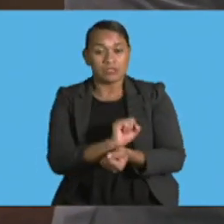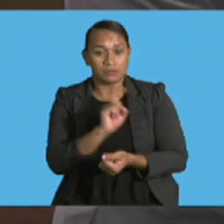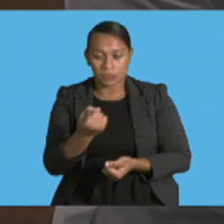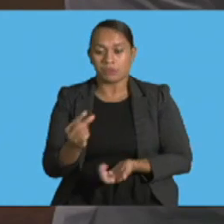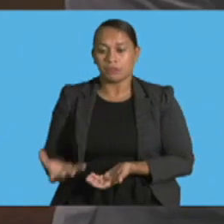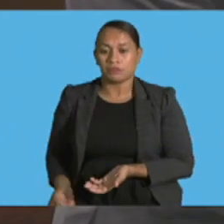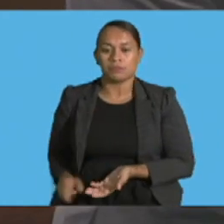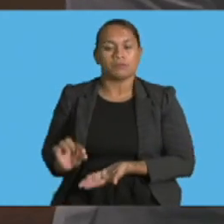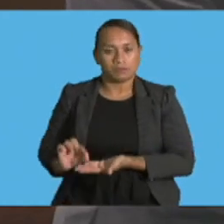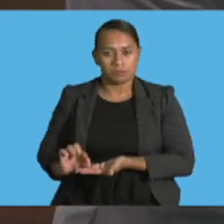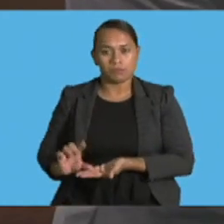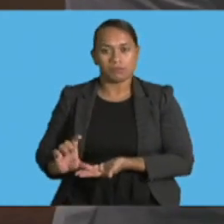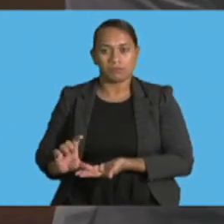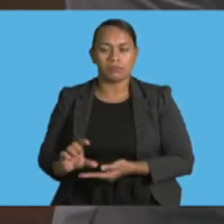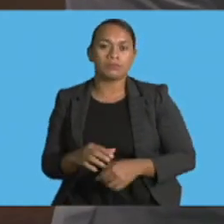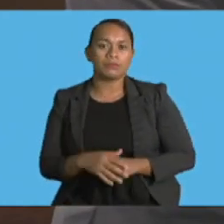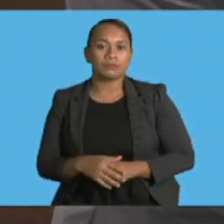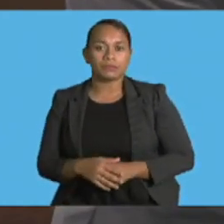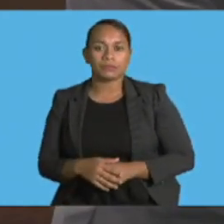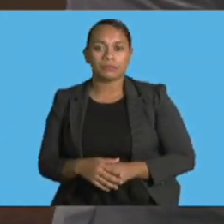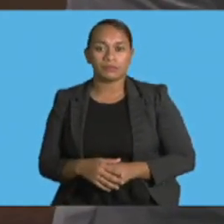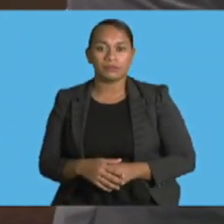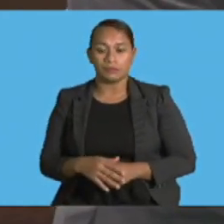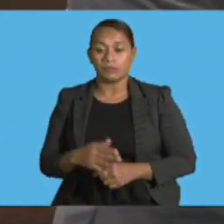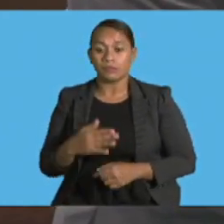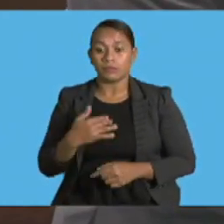Complementing these efforts,